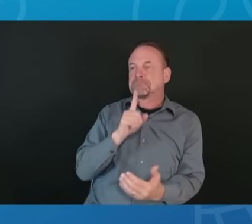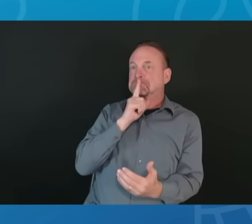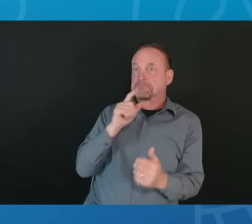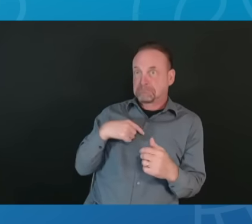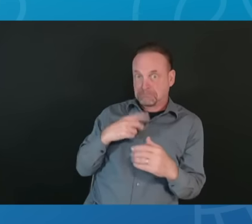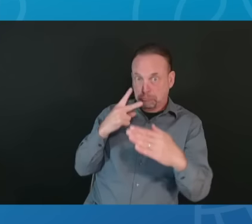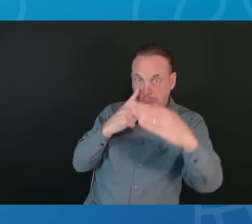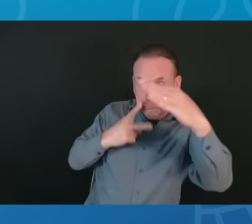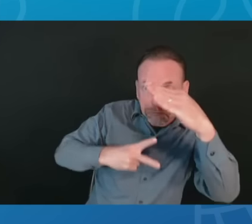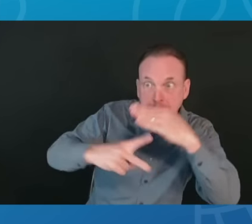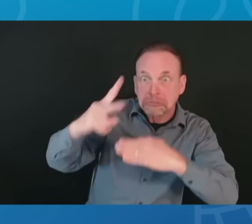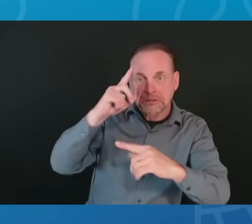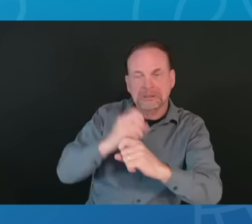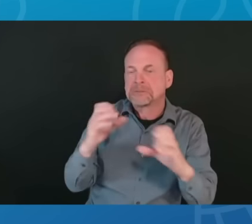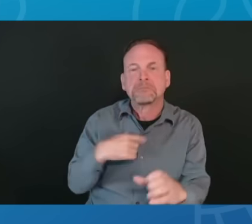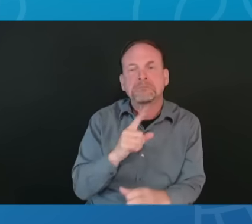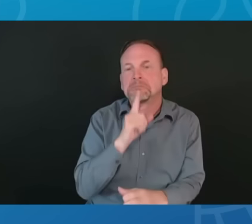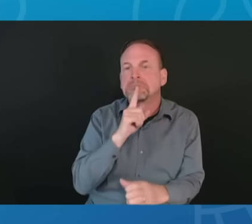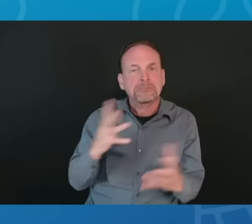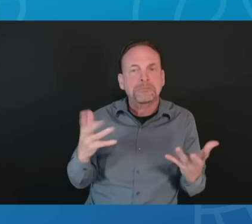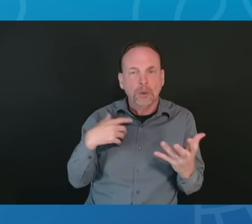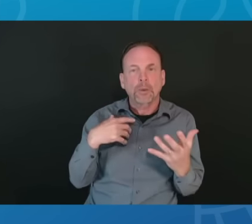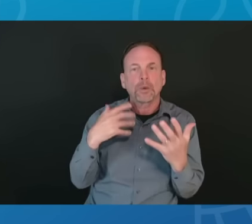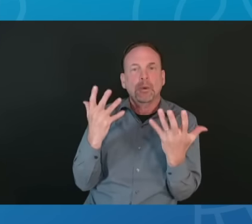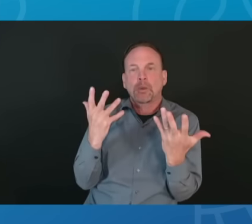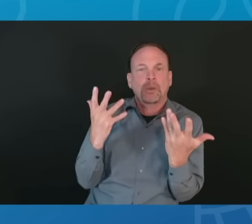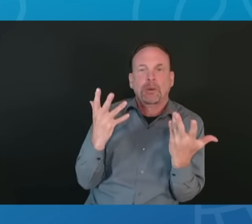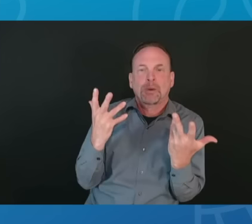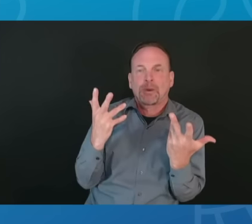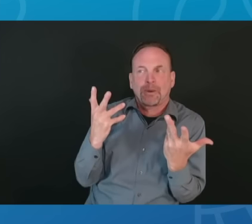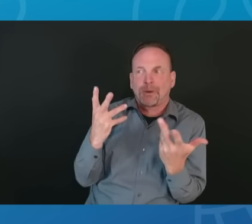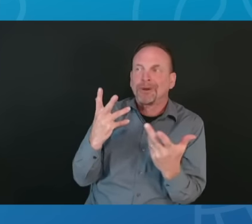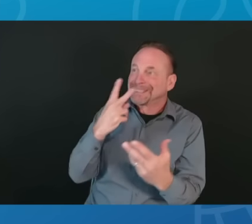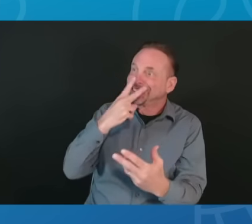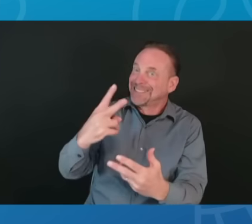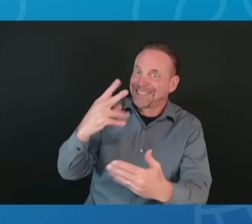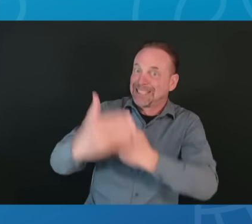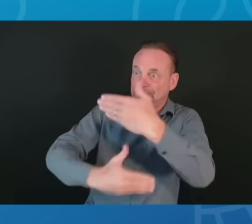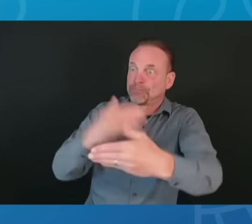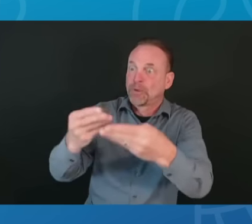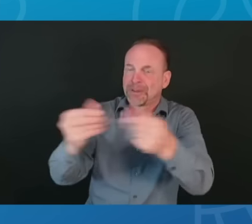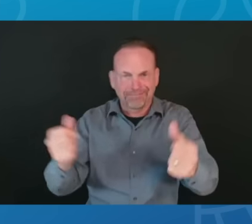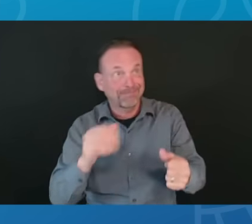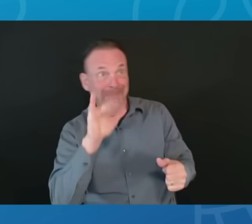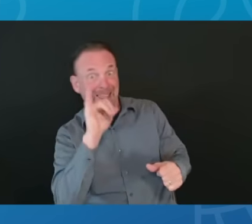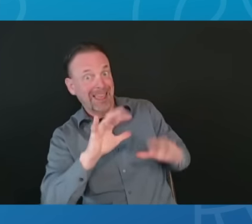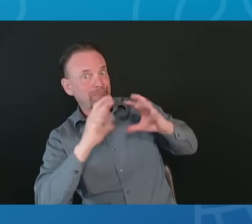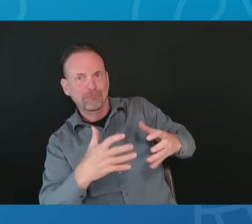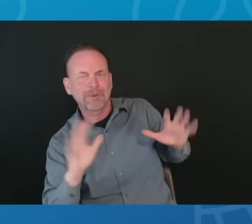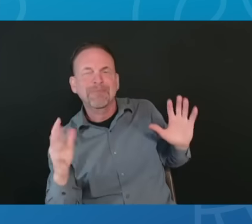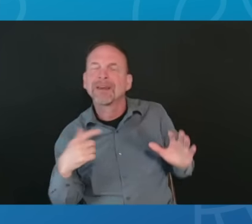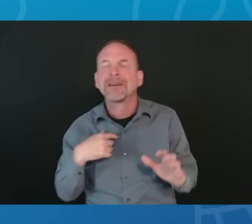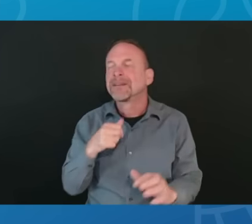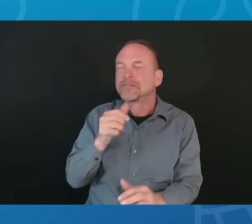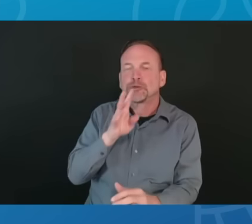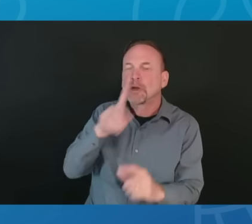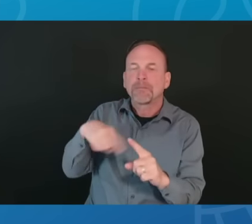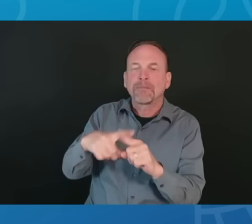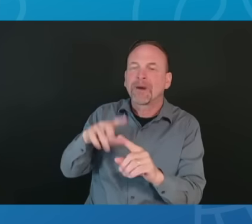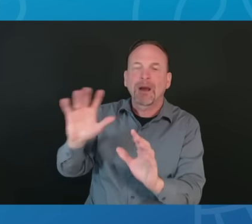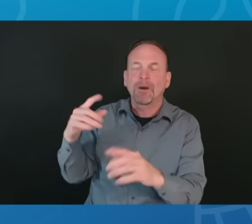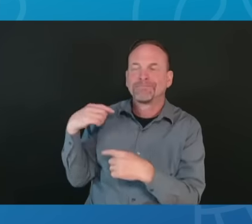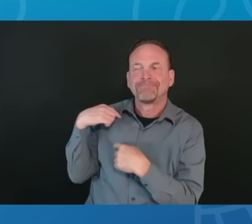No, I know. But and they haven't been pushed back by UNIFIL. I'm talking about what's happened by the last 10 days. I can't tell you whether they're going to have been degraded enough, that UNIFIL is strong enough to come in and